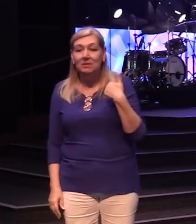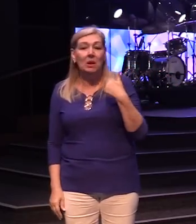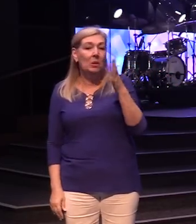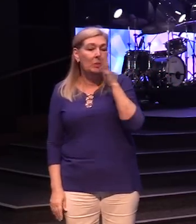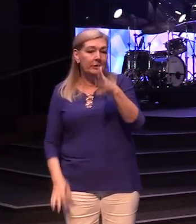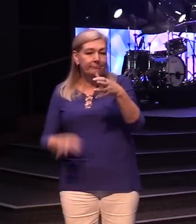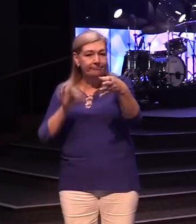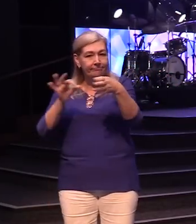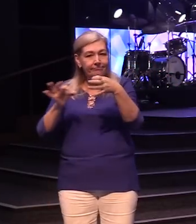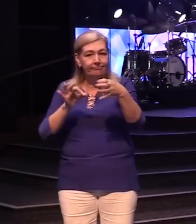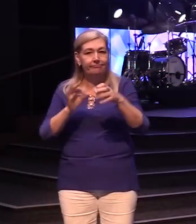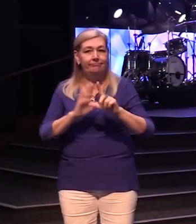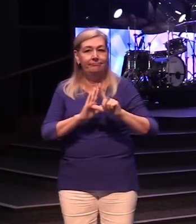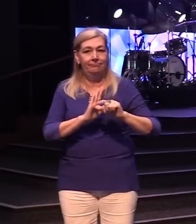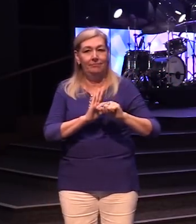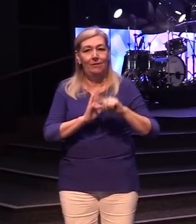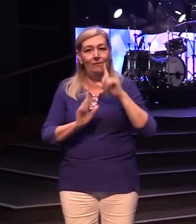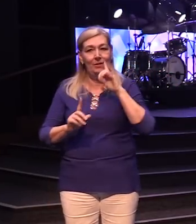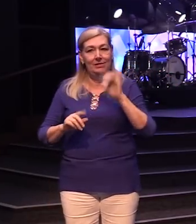back to it.